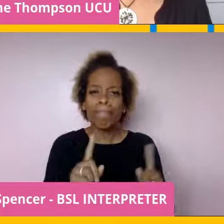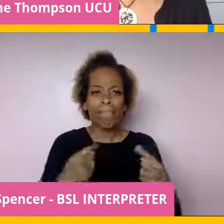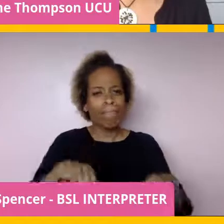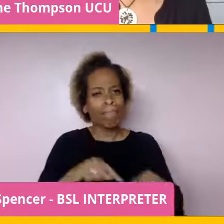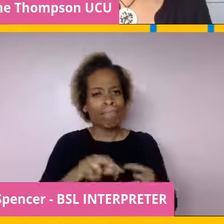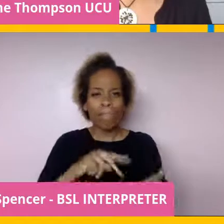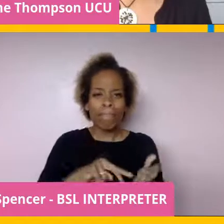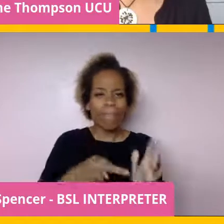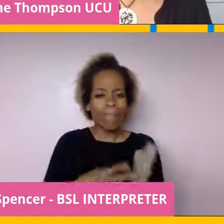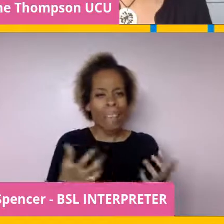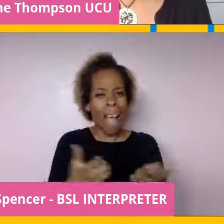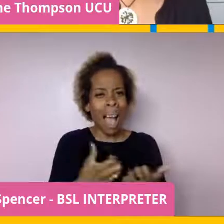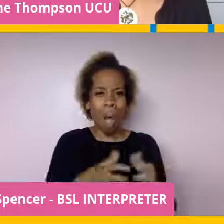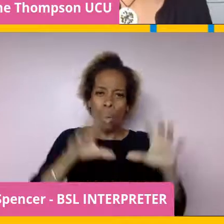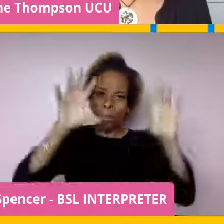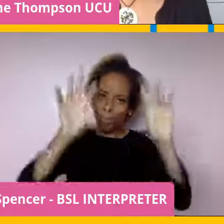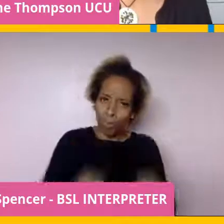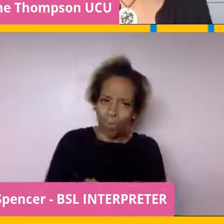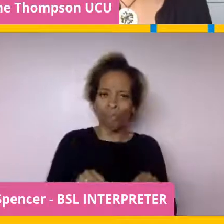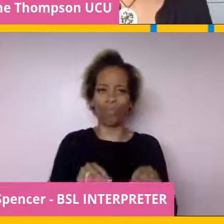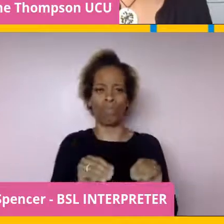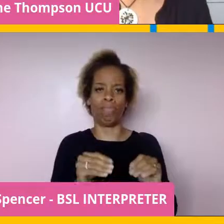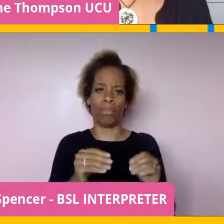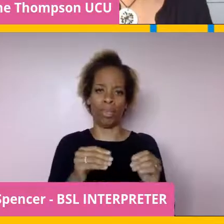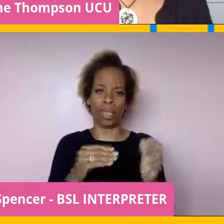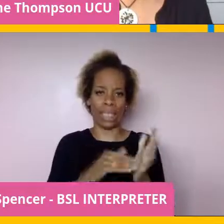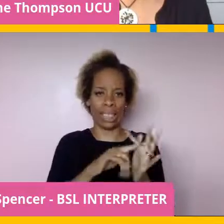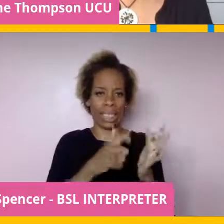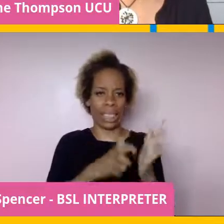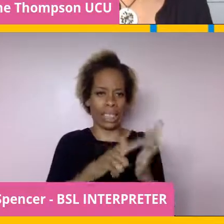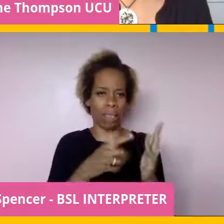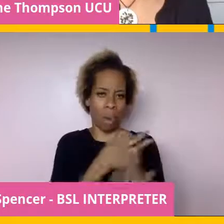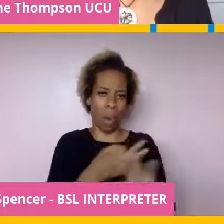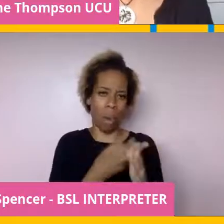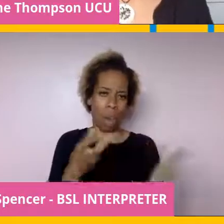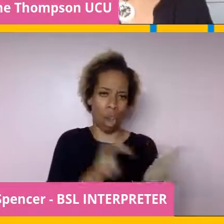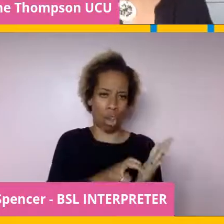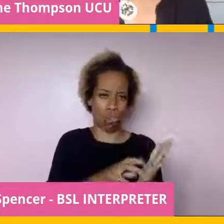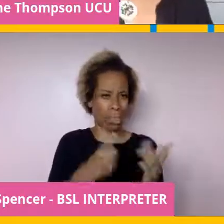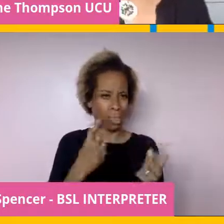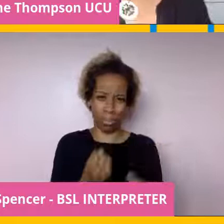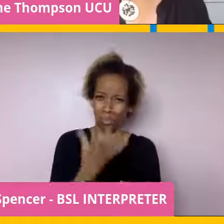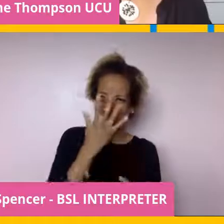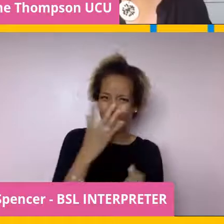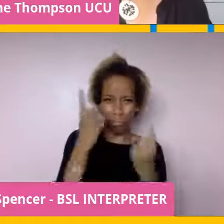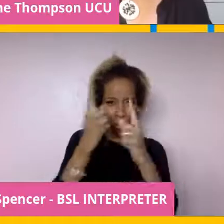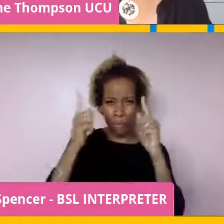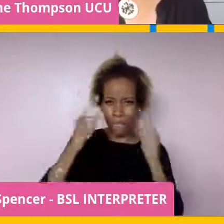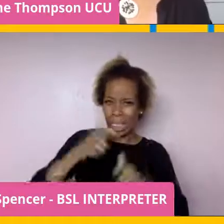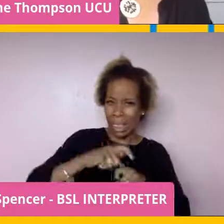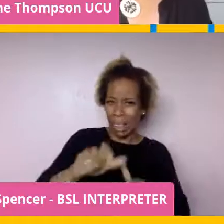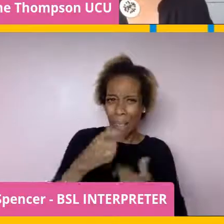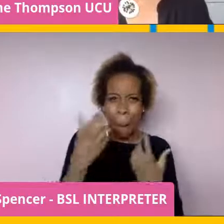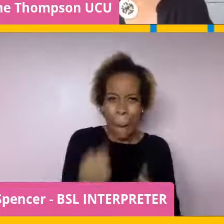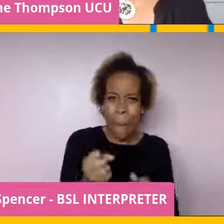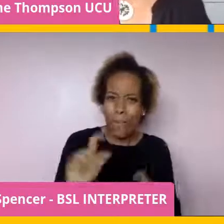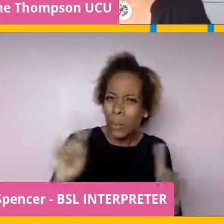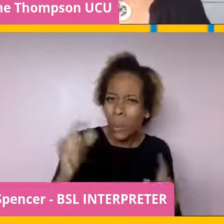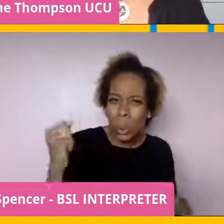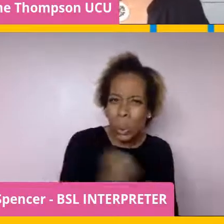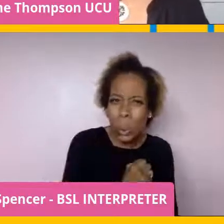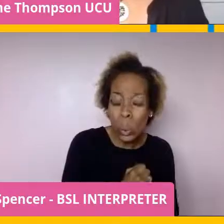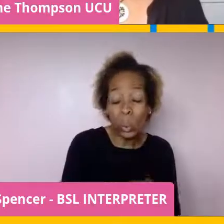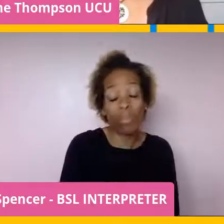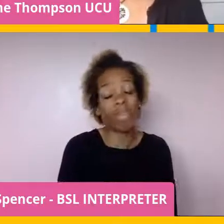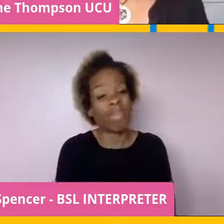hours contracts? So the answer to this question has a long history. It's been going on for a long, long time. Much of the negative publicity